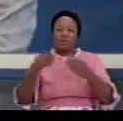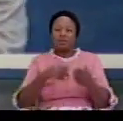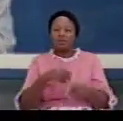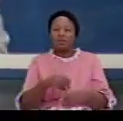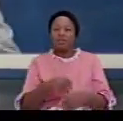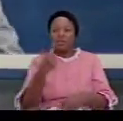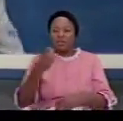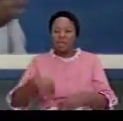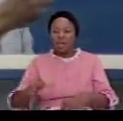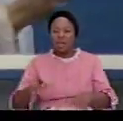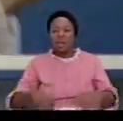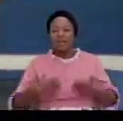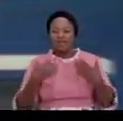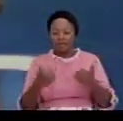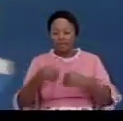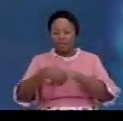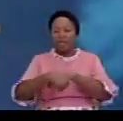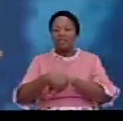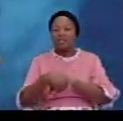life tonight.